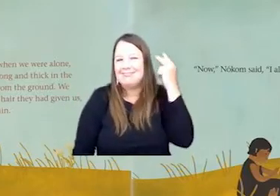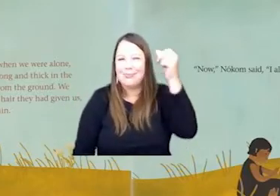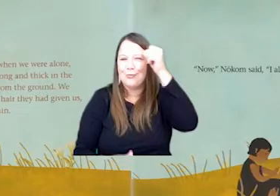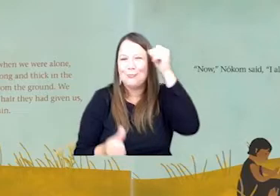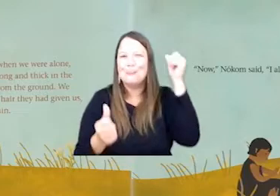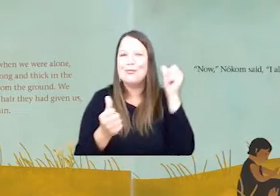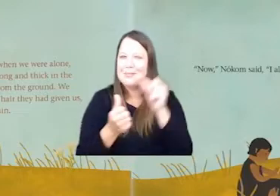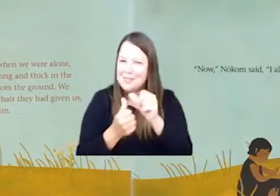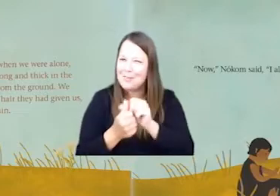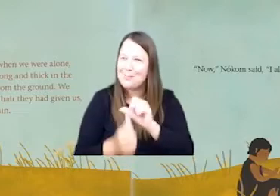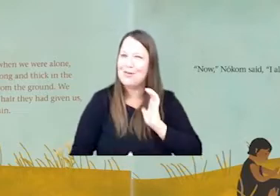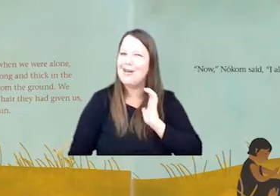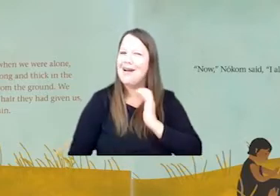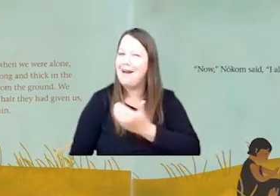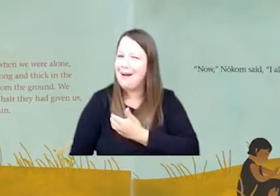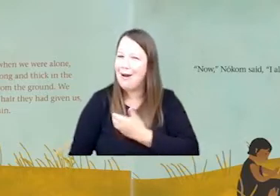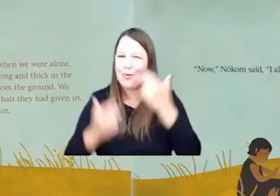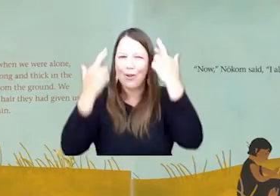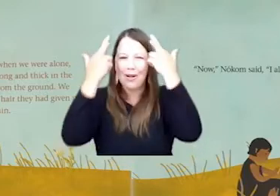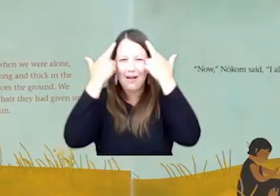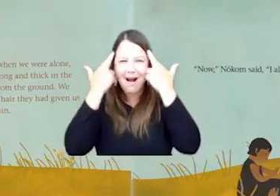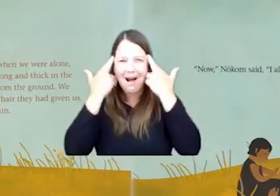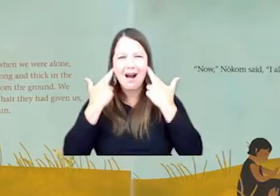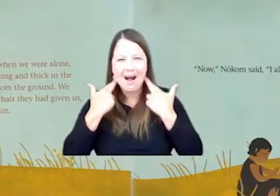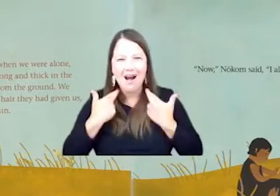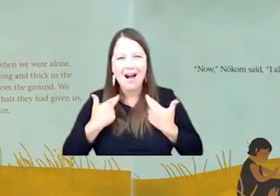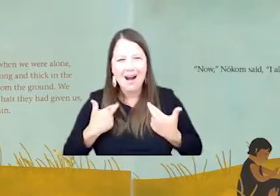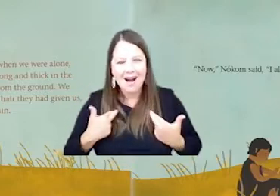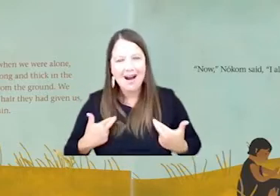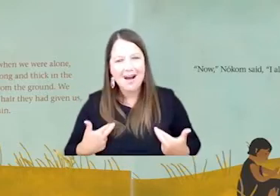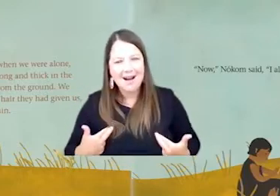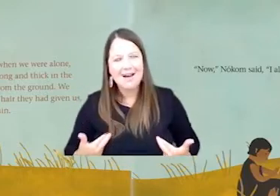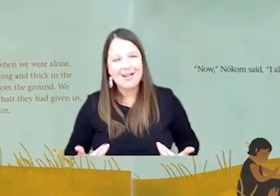And this made us so happy.